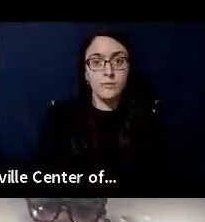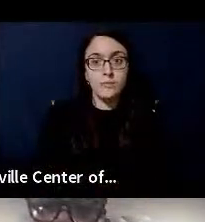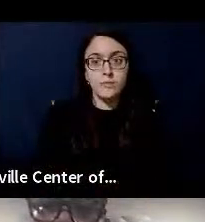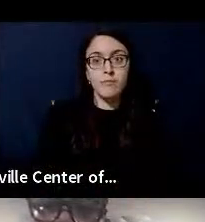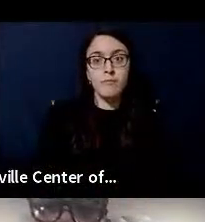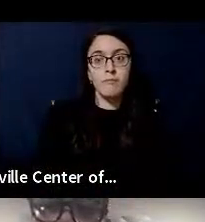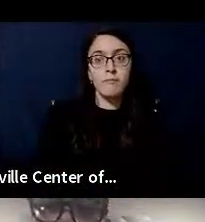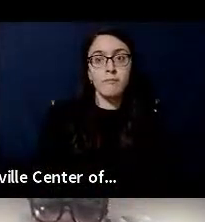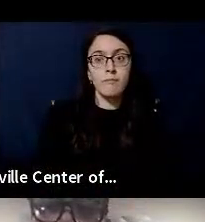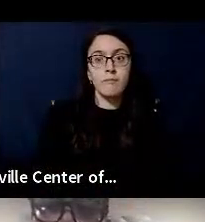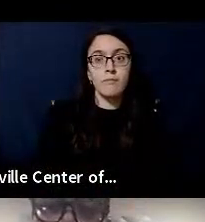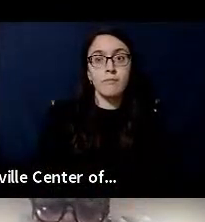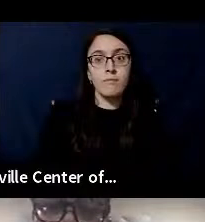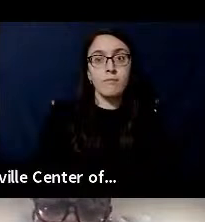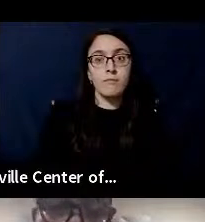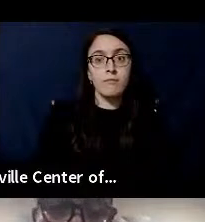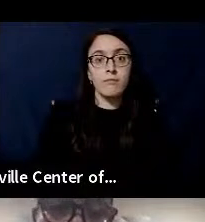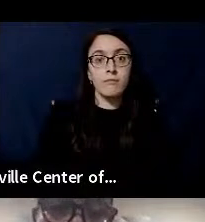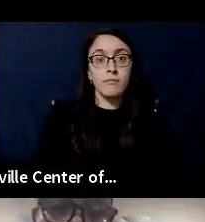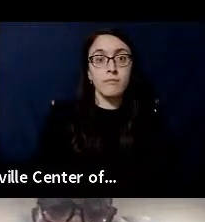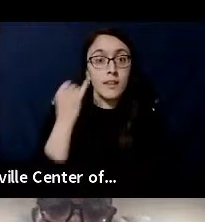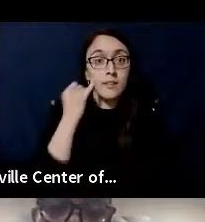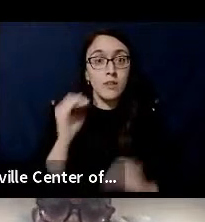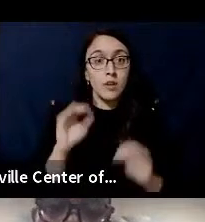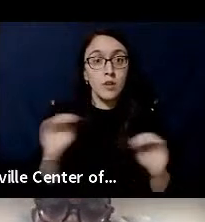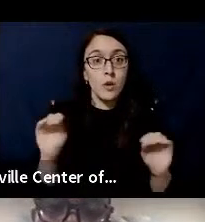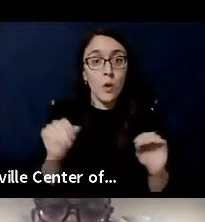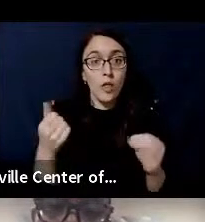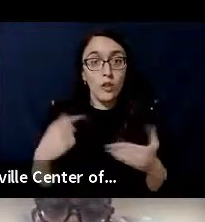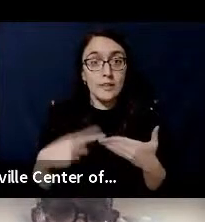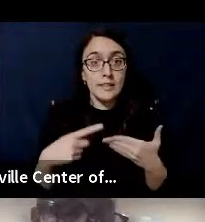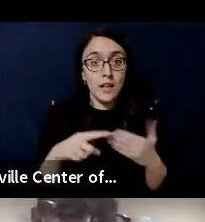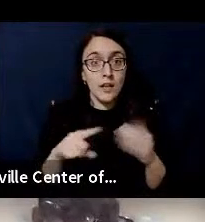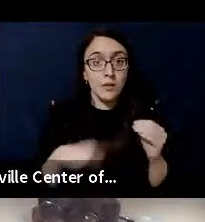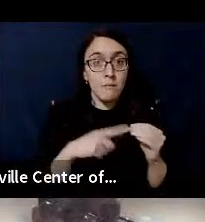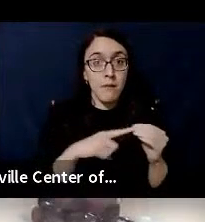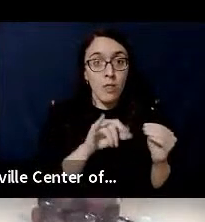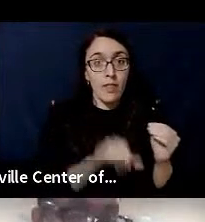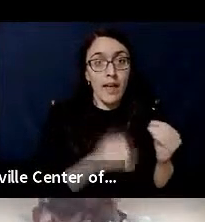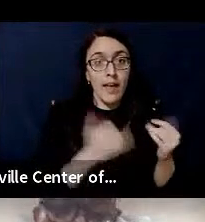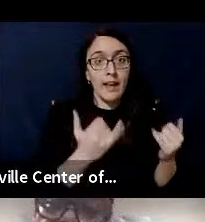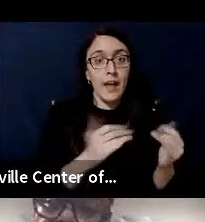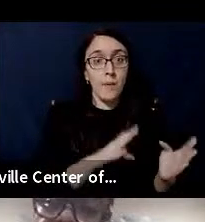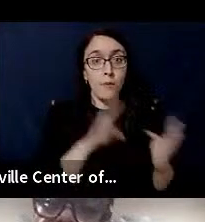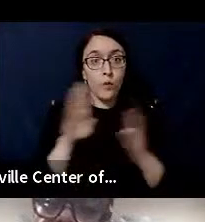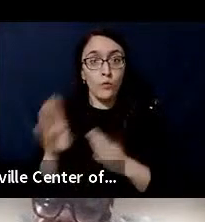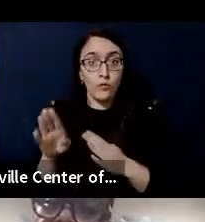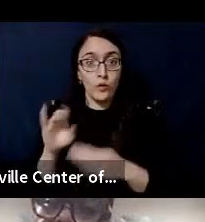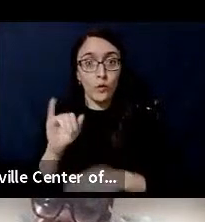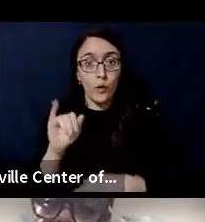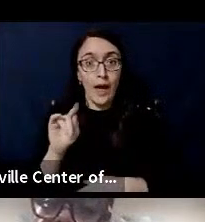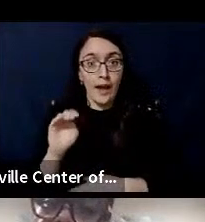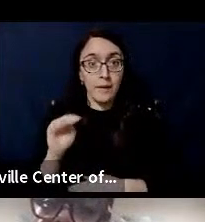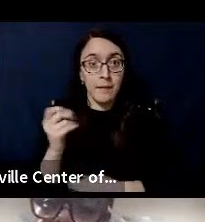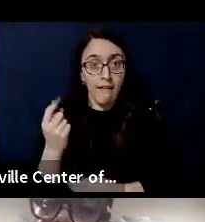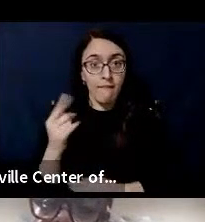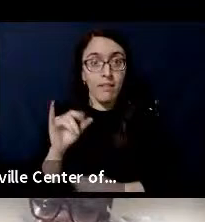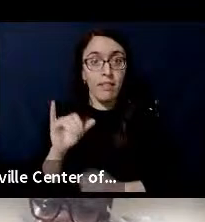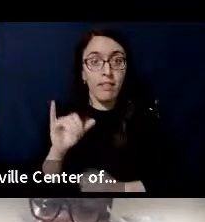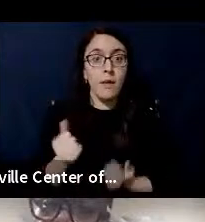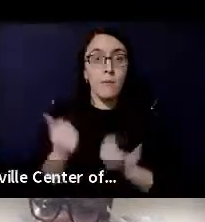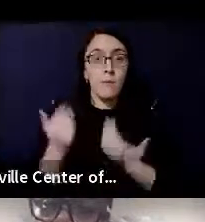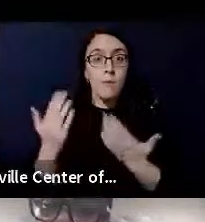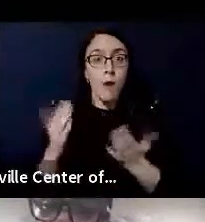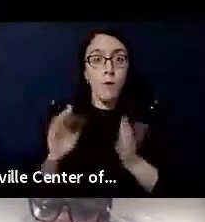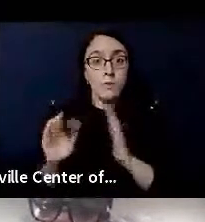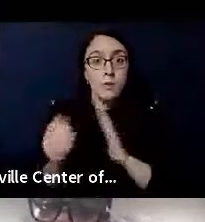If there's no other discussion on that, we can move to item 11, which is a proposed amendment to our